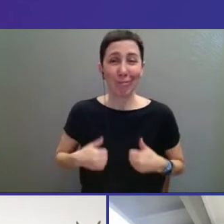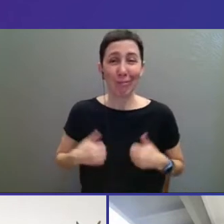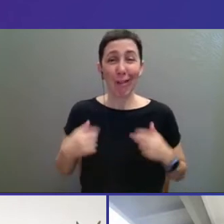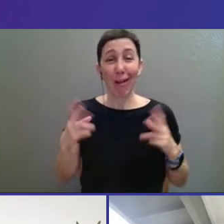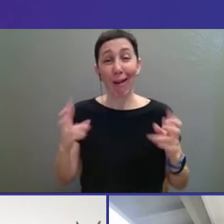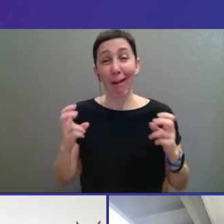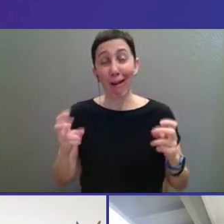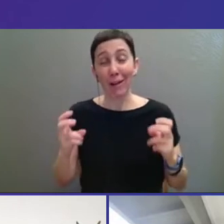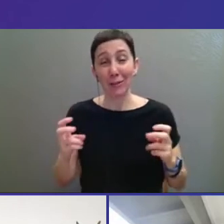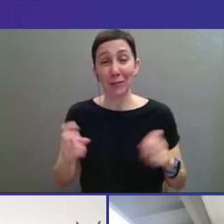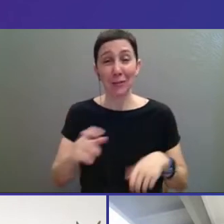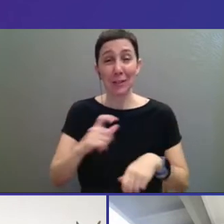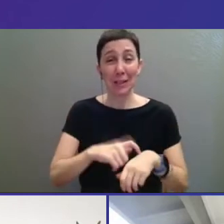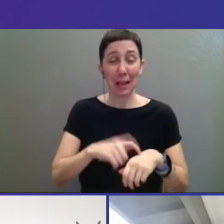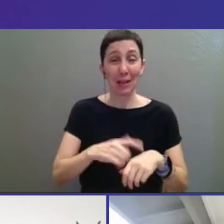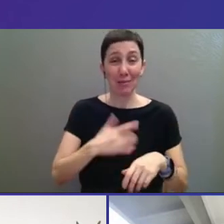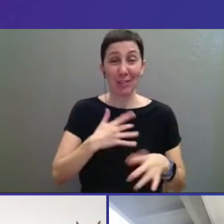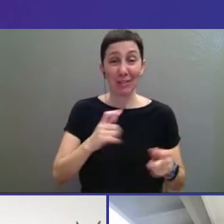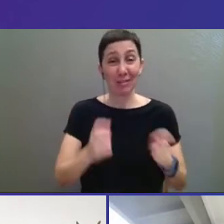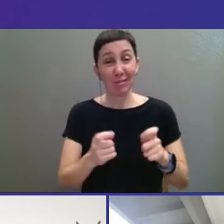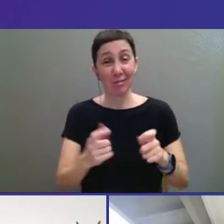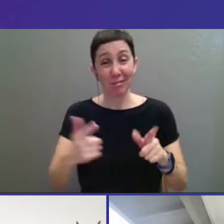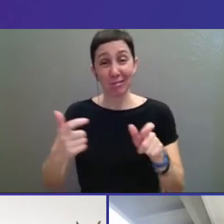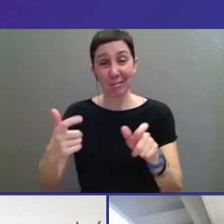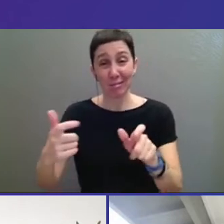time signature